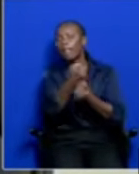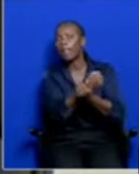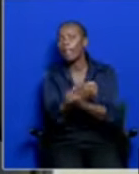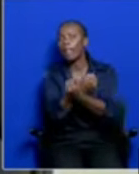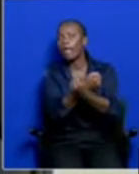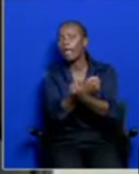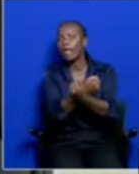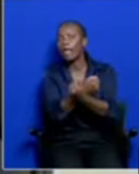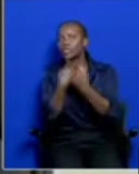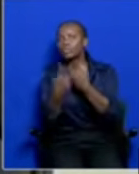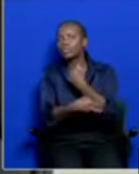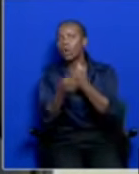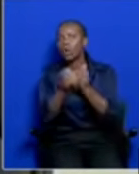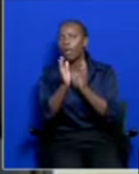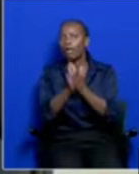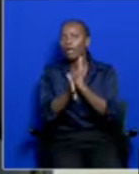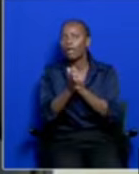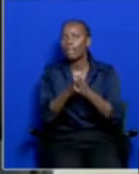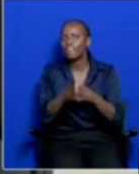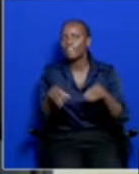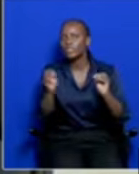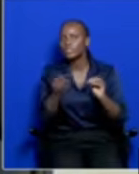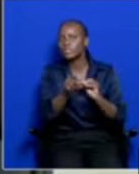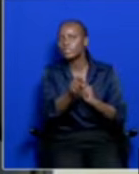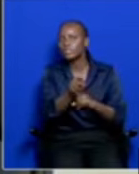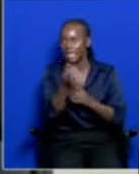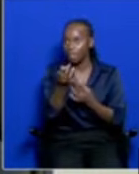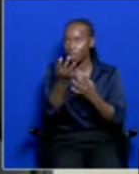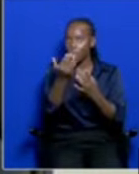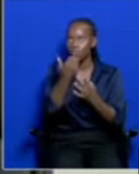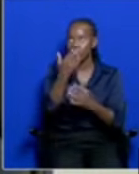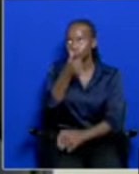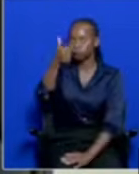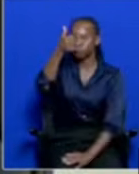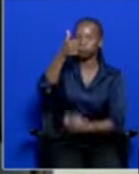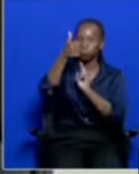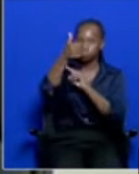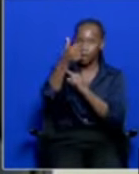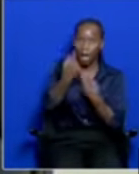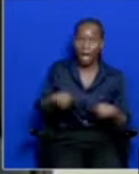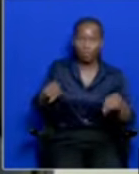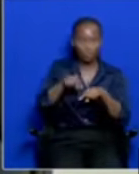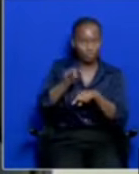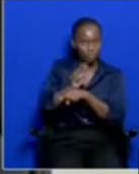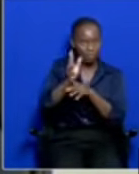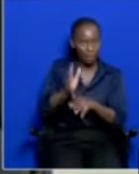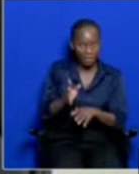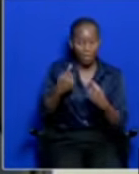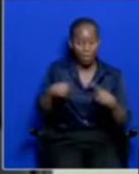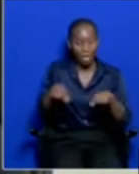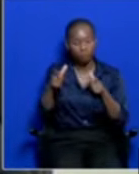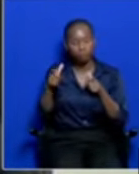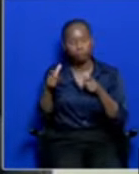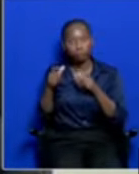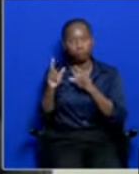our supervisor also that we must proceed to Patfontein. You see that? Yes.